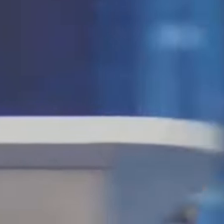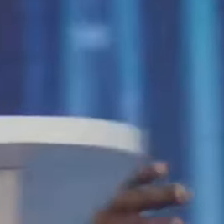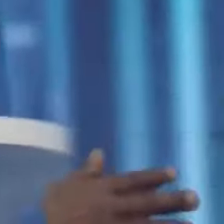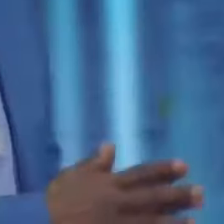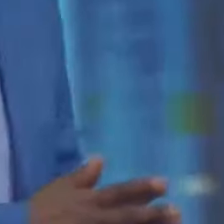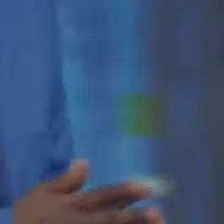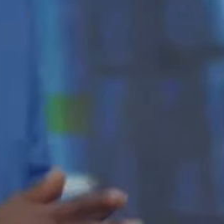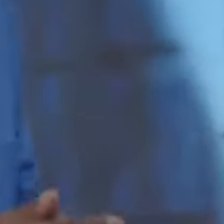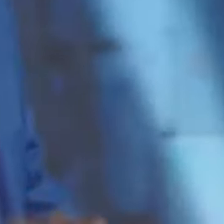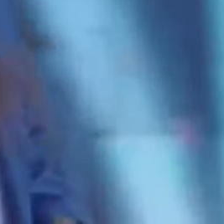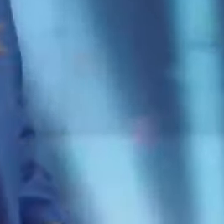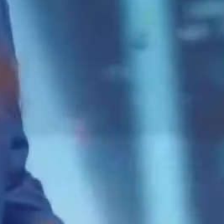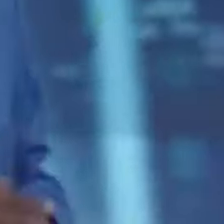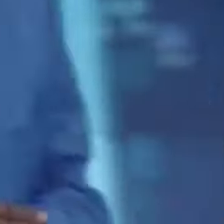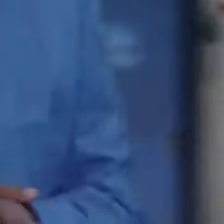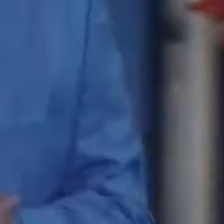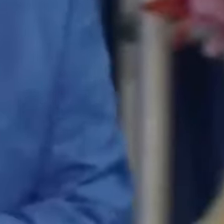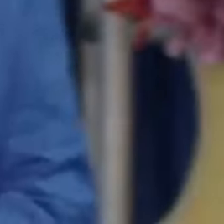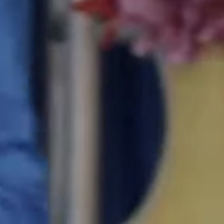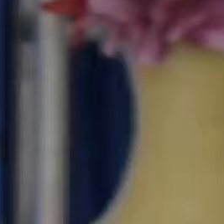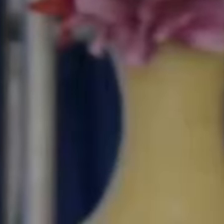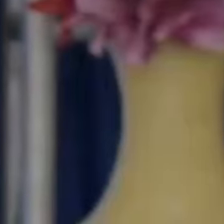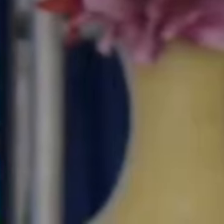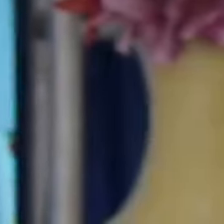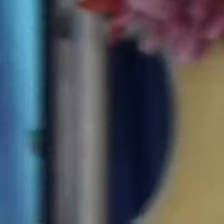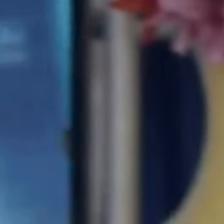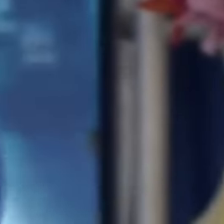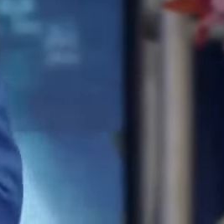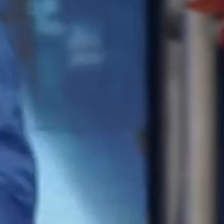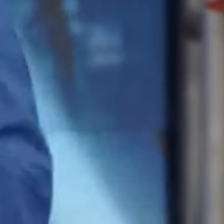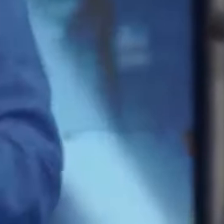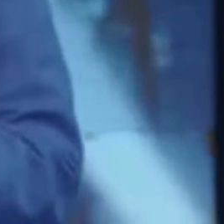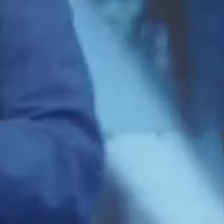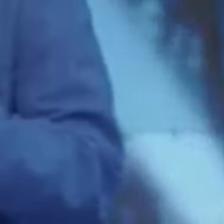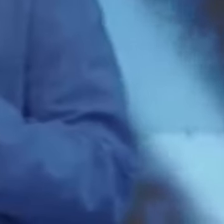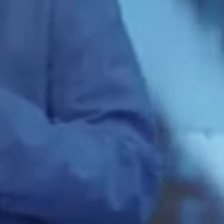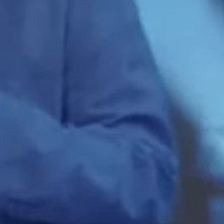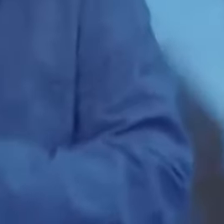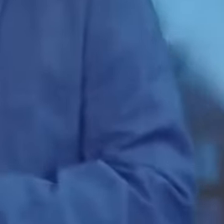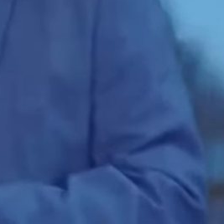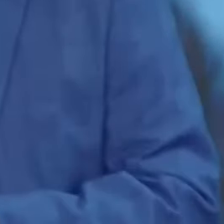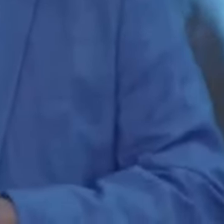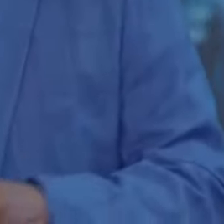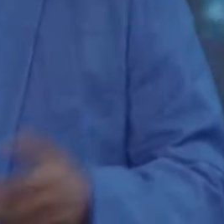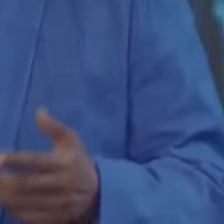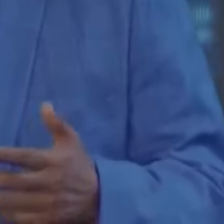to glory. As we look at this, I want to use those words again, those letters again. I,